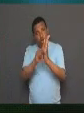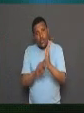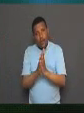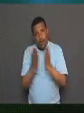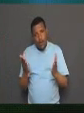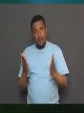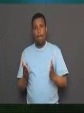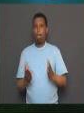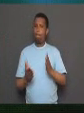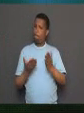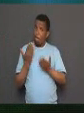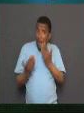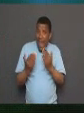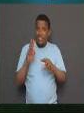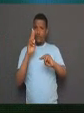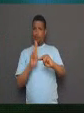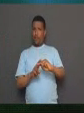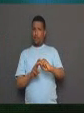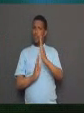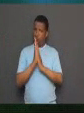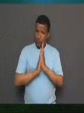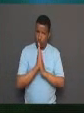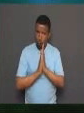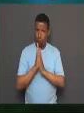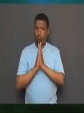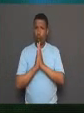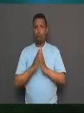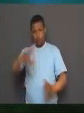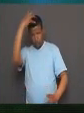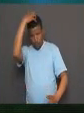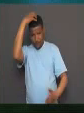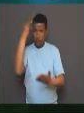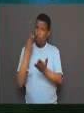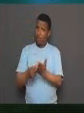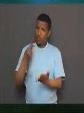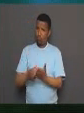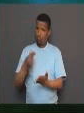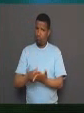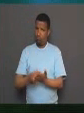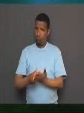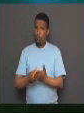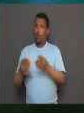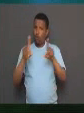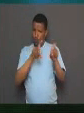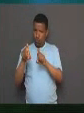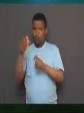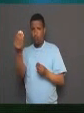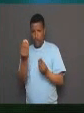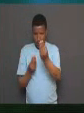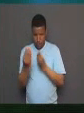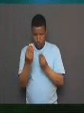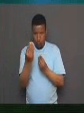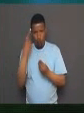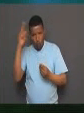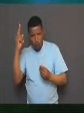The policy may set interest rates and government budgets, control the